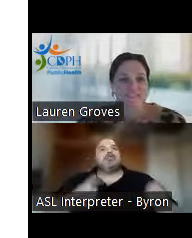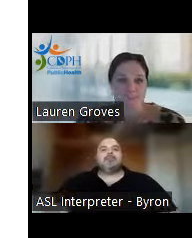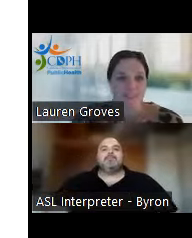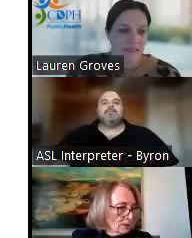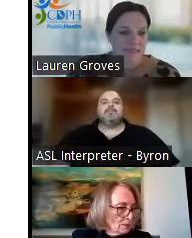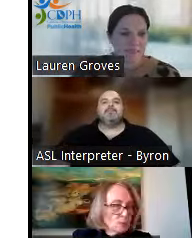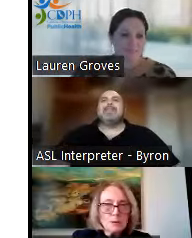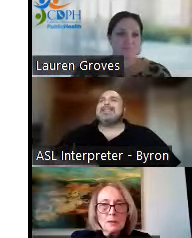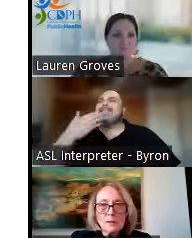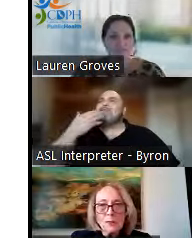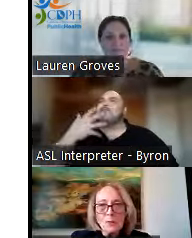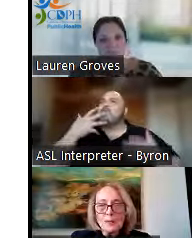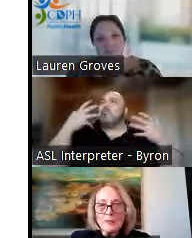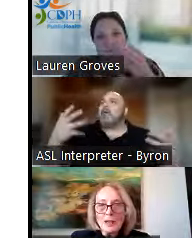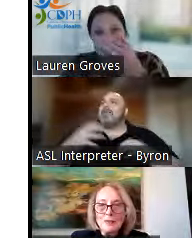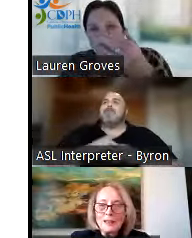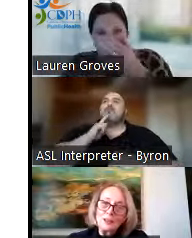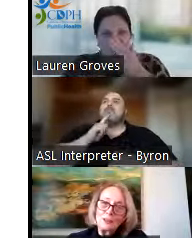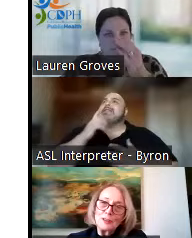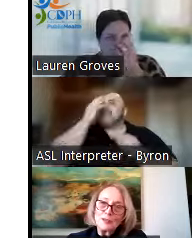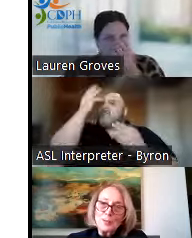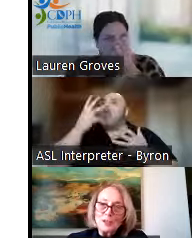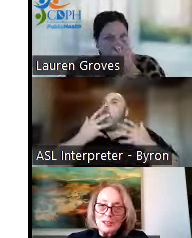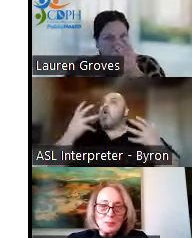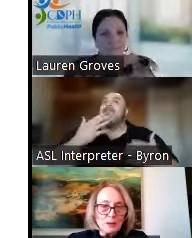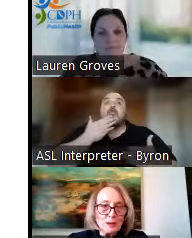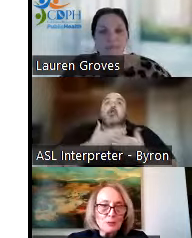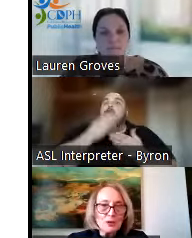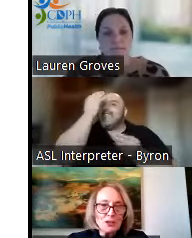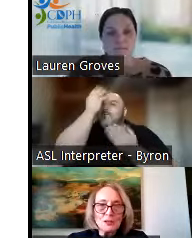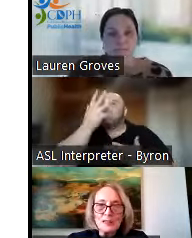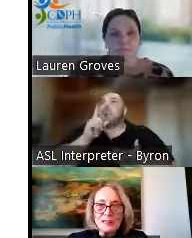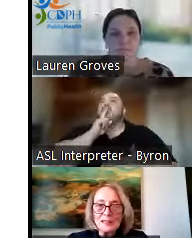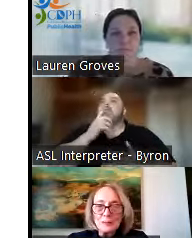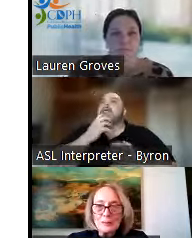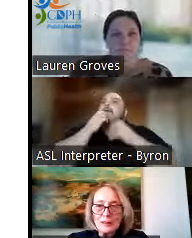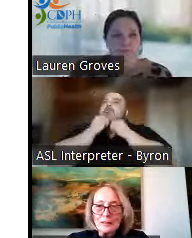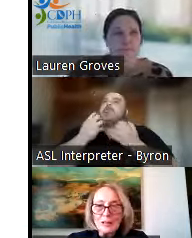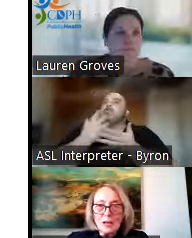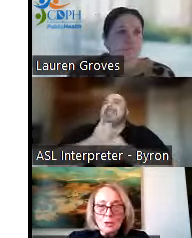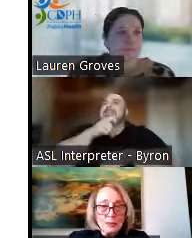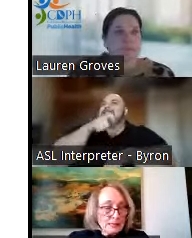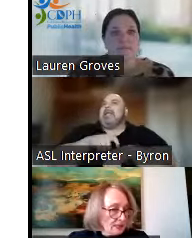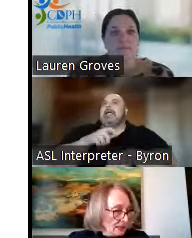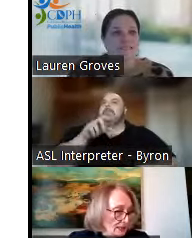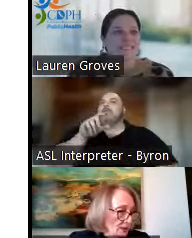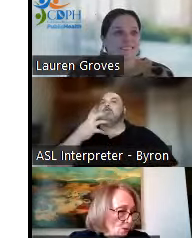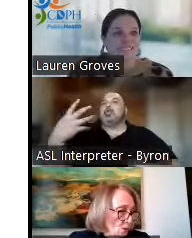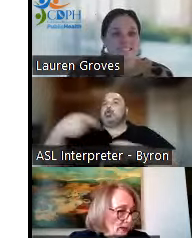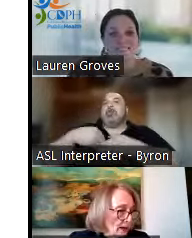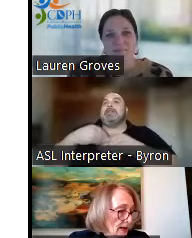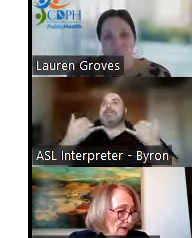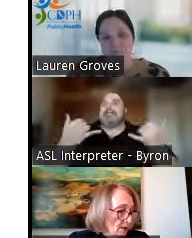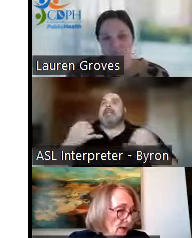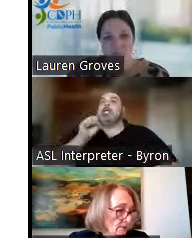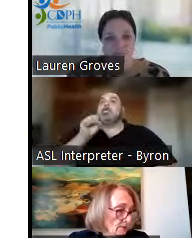are. Thanks so much, Lauren. That was really informative. A lot of good information. So really appreciate you taking time to join us today. So